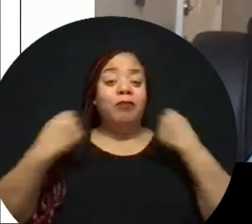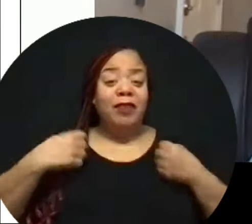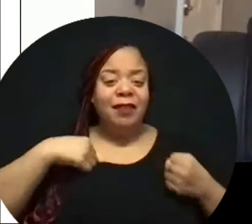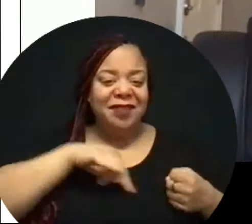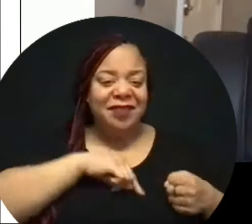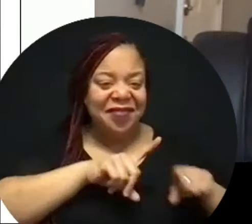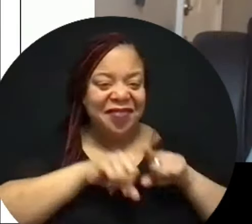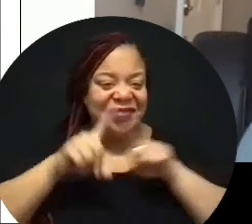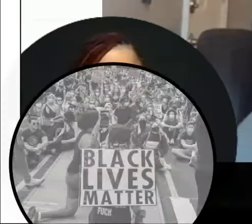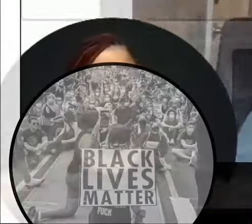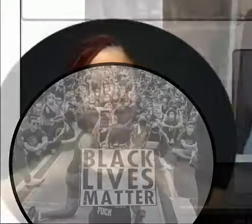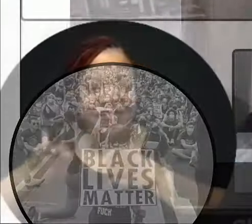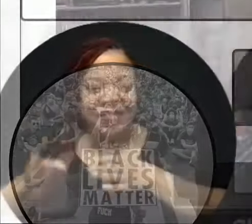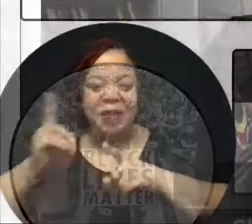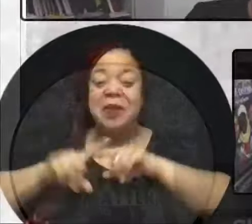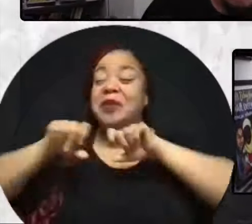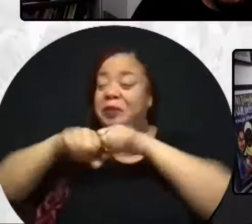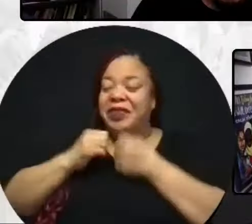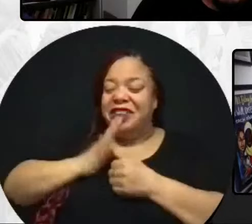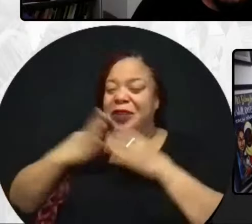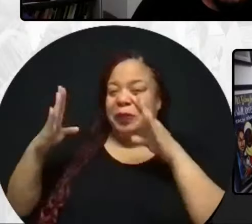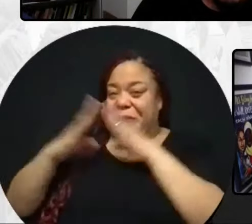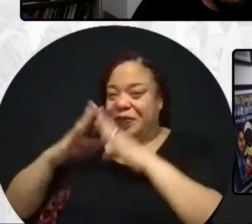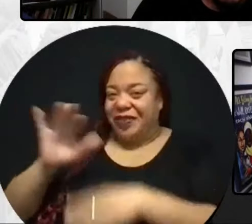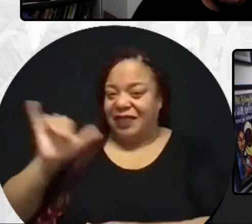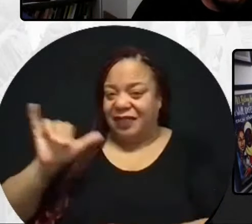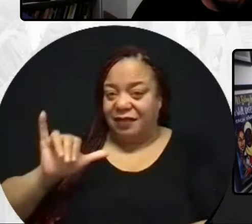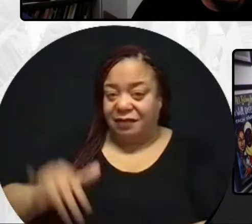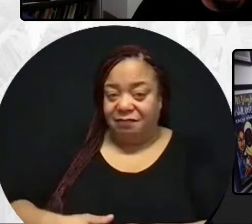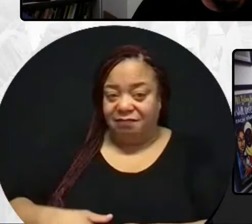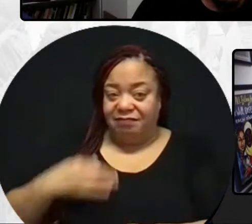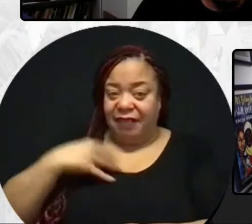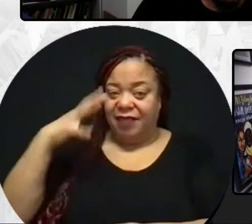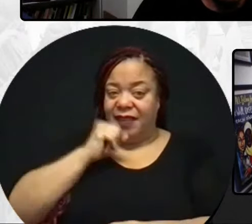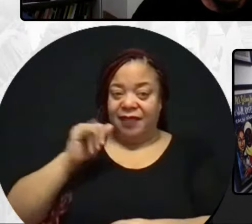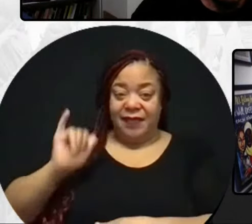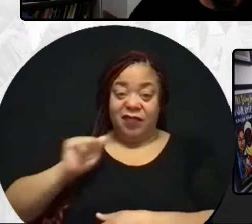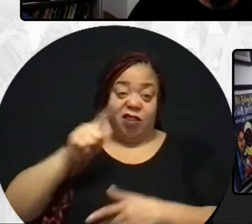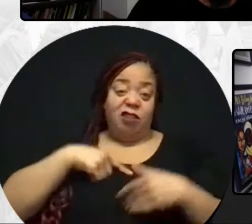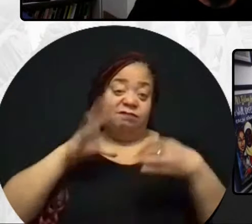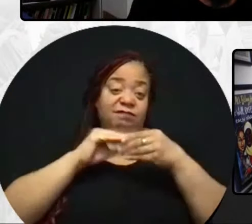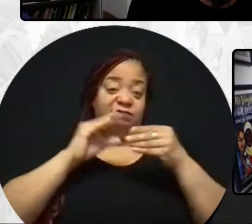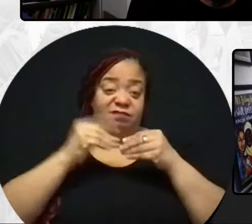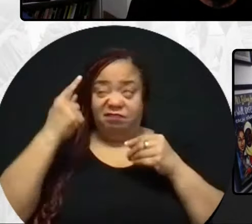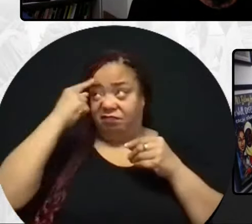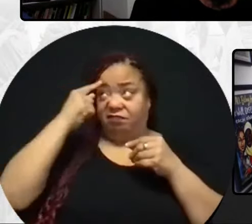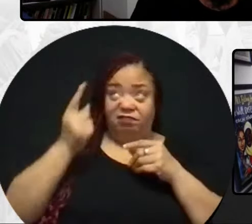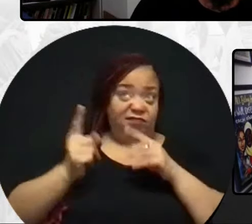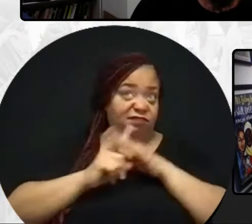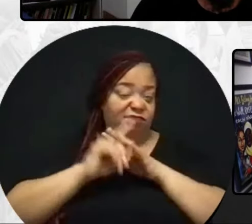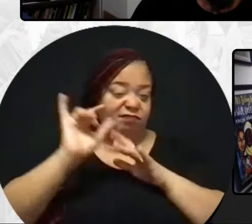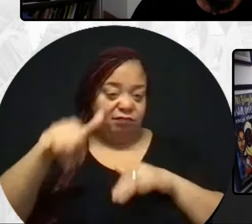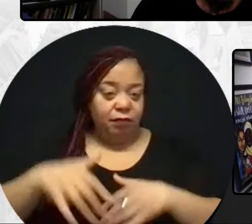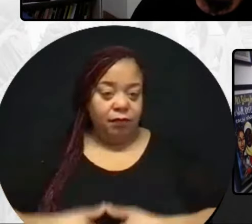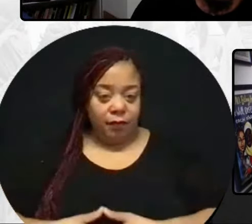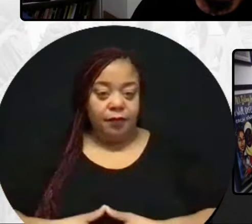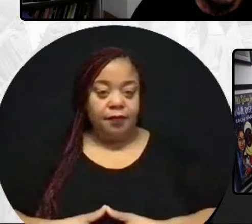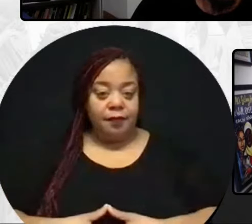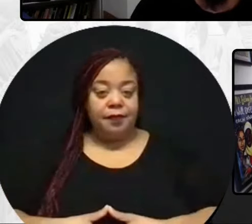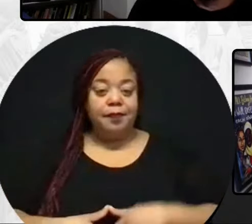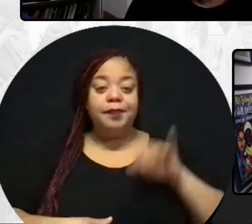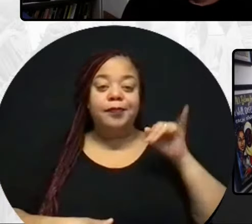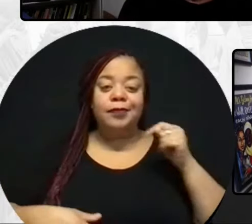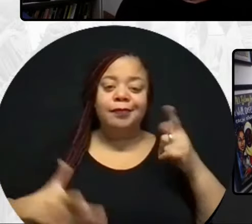thank you for that. I think it is the case, it's very much the case that environmental racism and